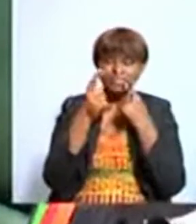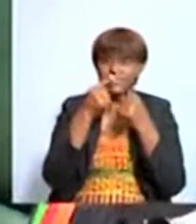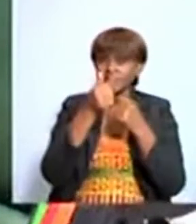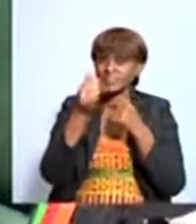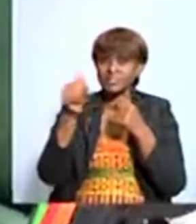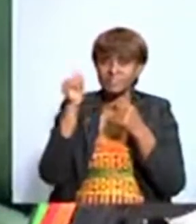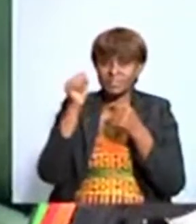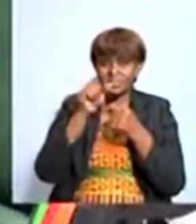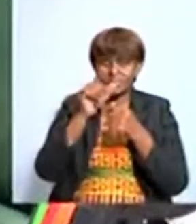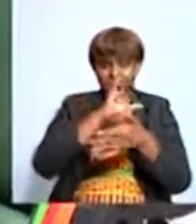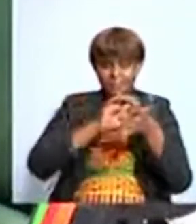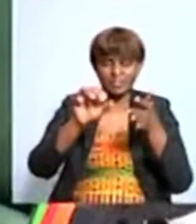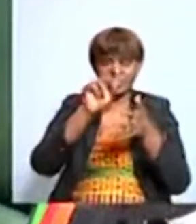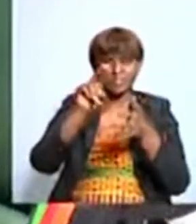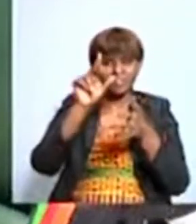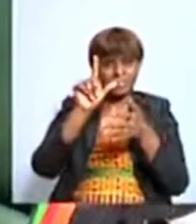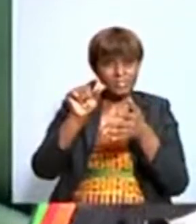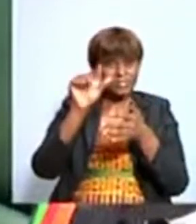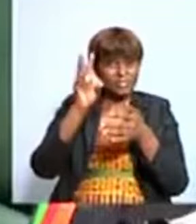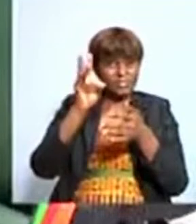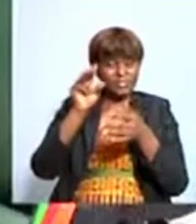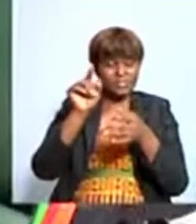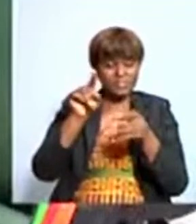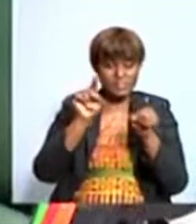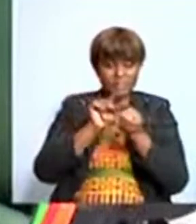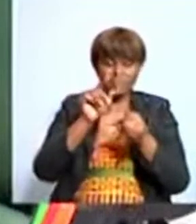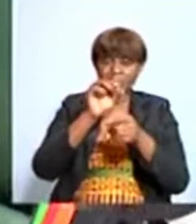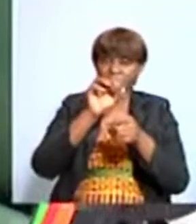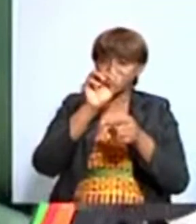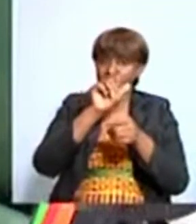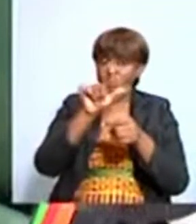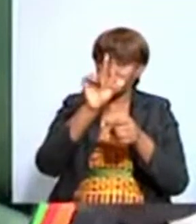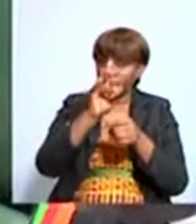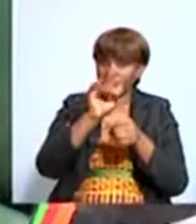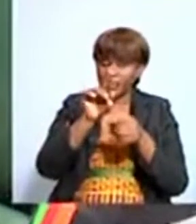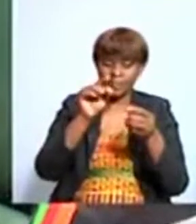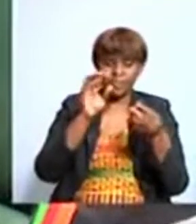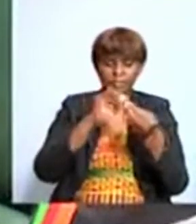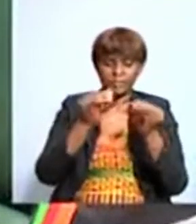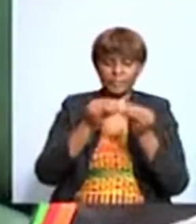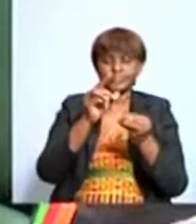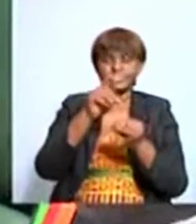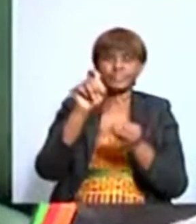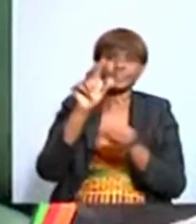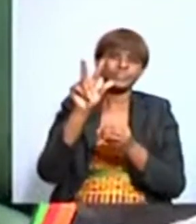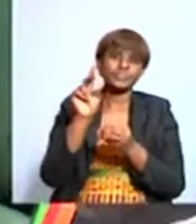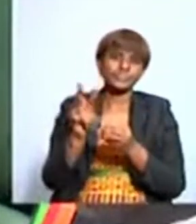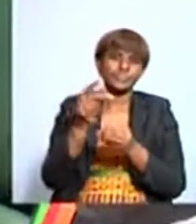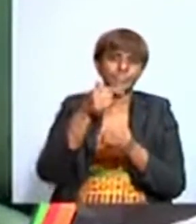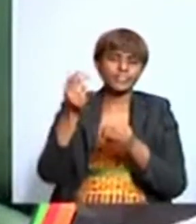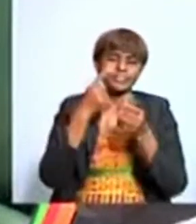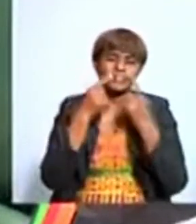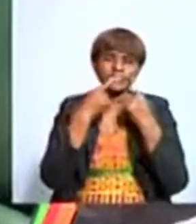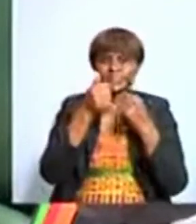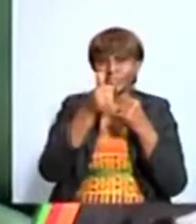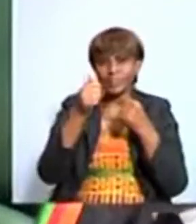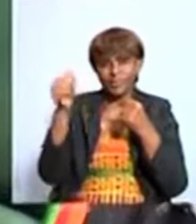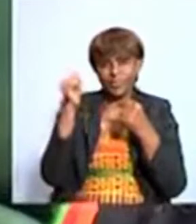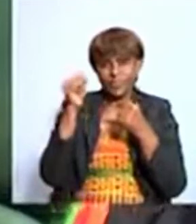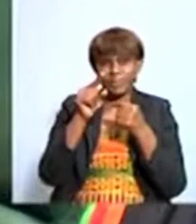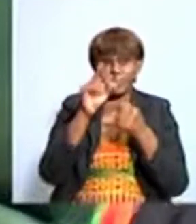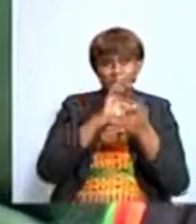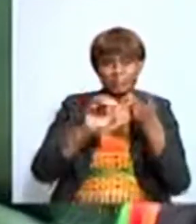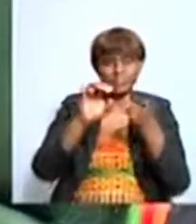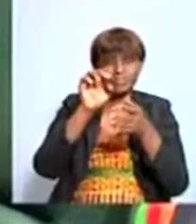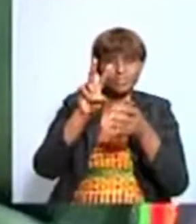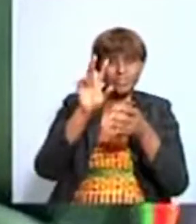objection? Clause 26 is agreed to. Clause 27, amendment of section 132. Any debate? Any objection? Clause